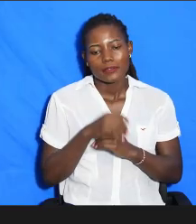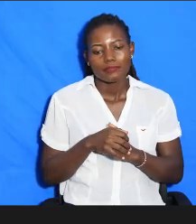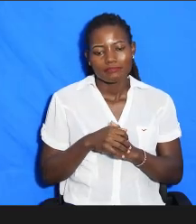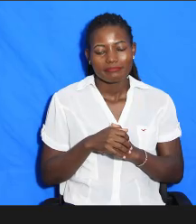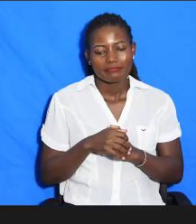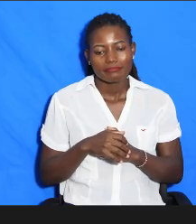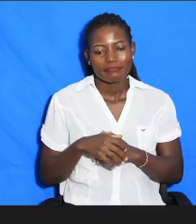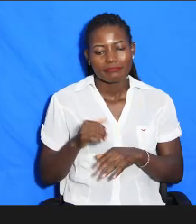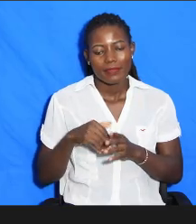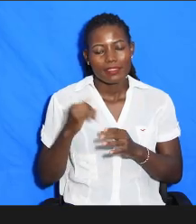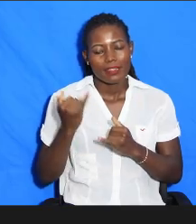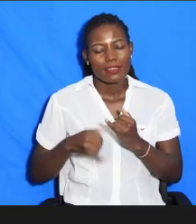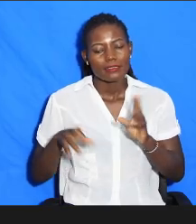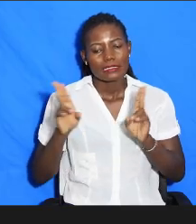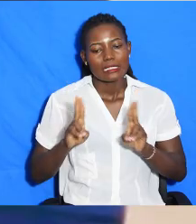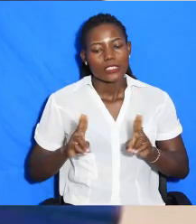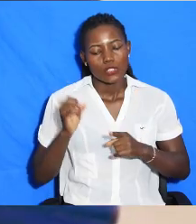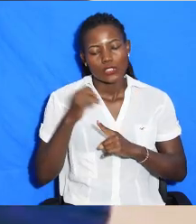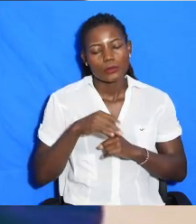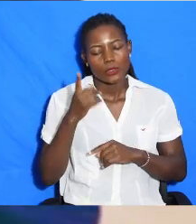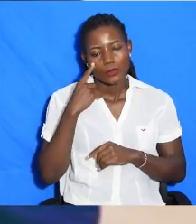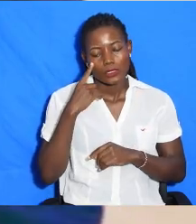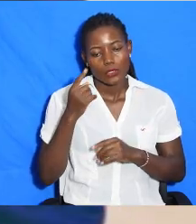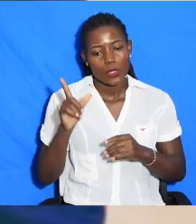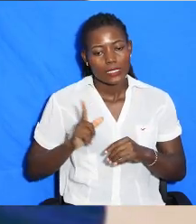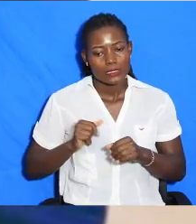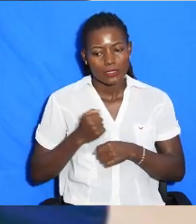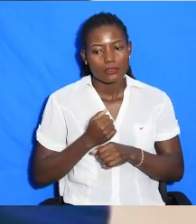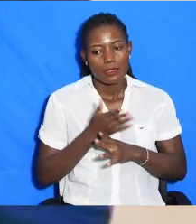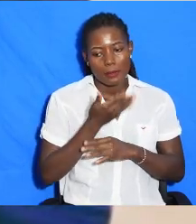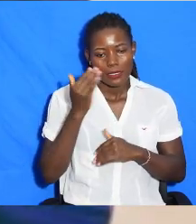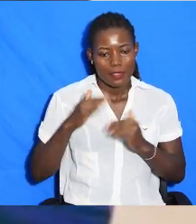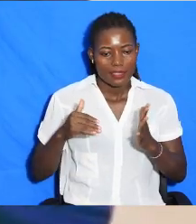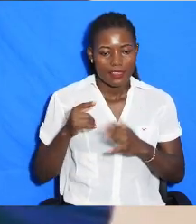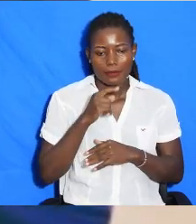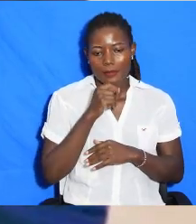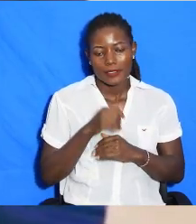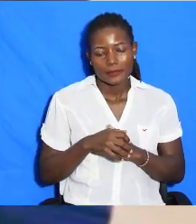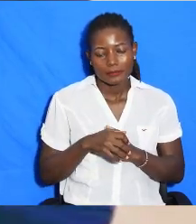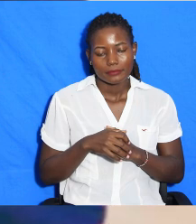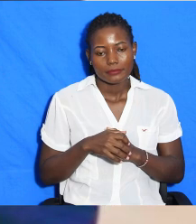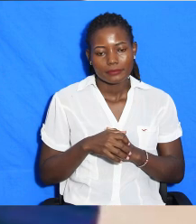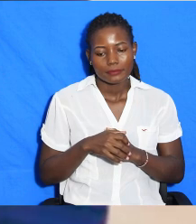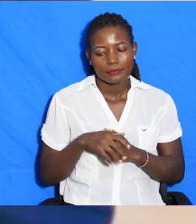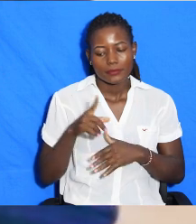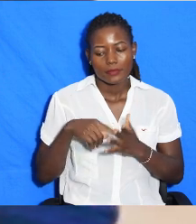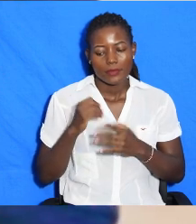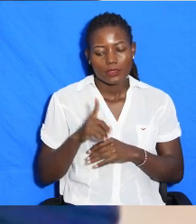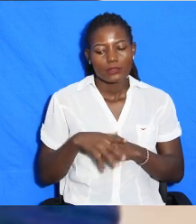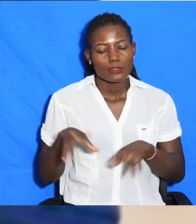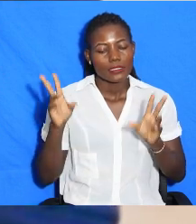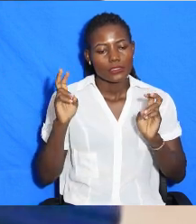past international championships, you see ladies winning more than Mhm. men. Do you think Mm. what could be the